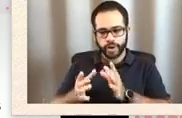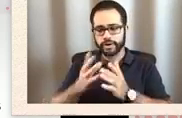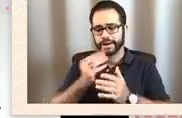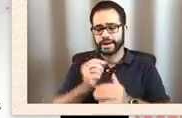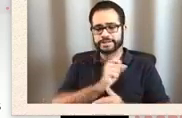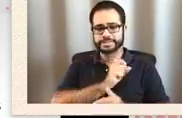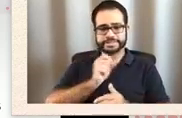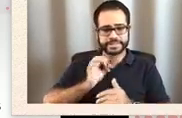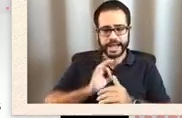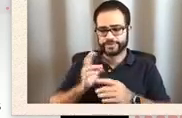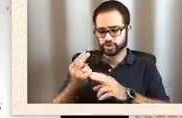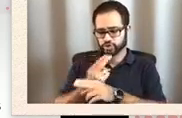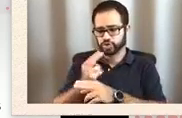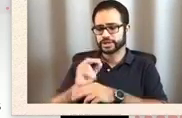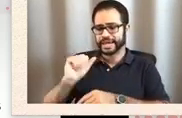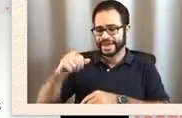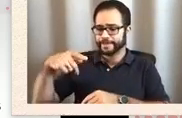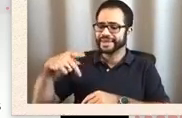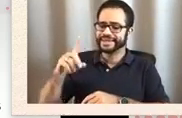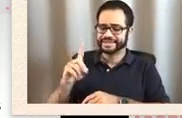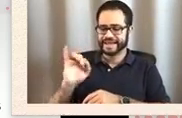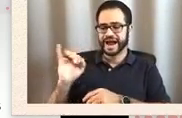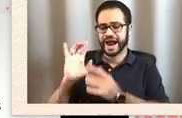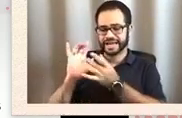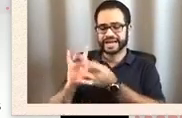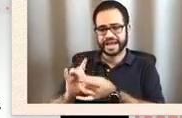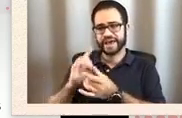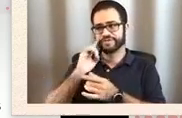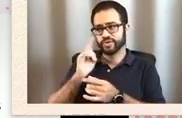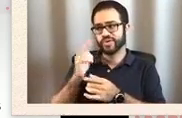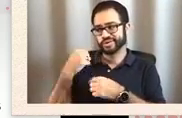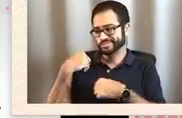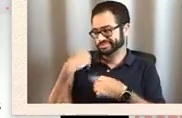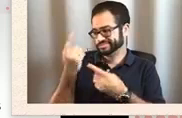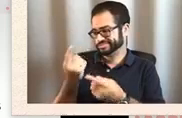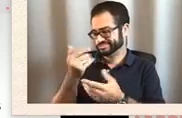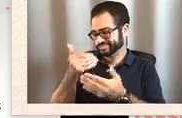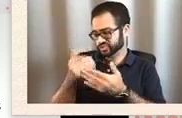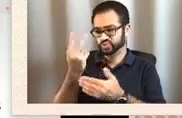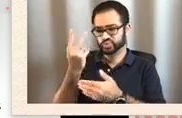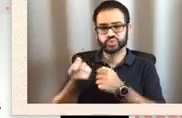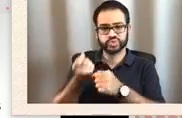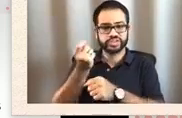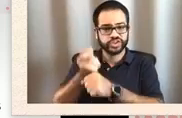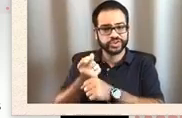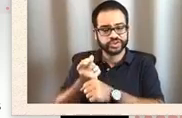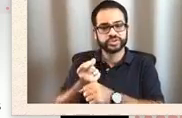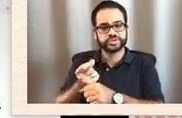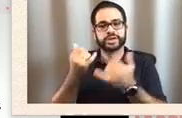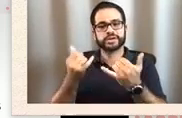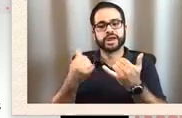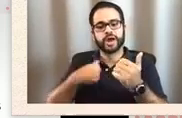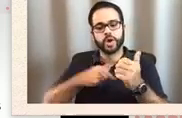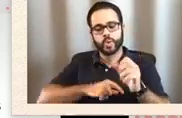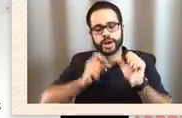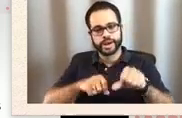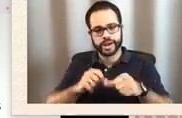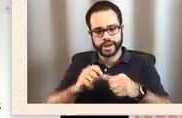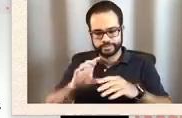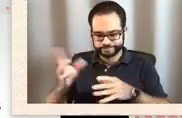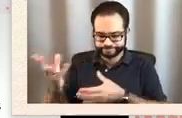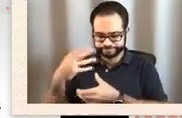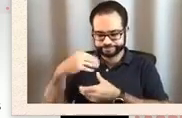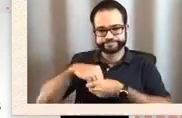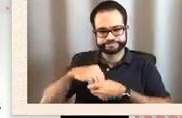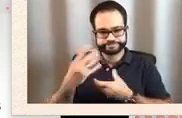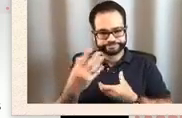using APD iConnect for, almost 2 years, and now we're able to start bringing our providers in